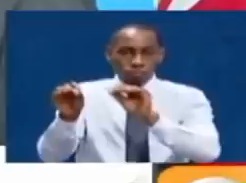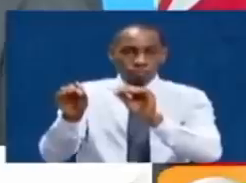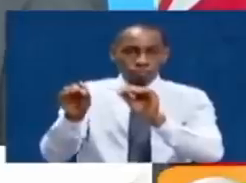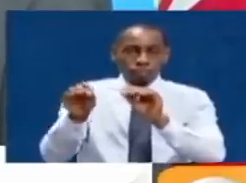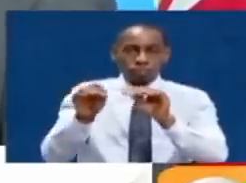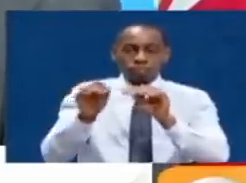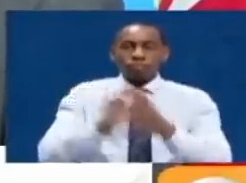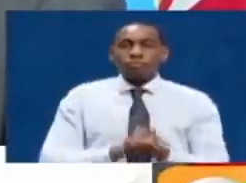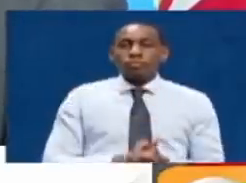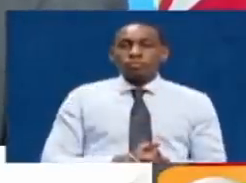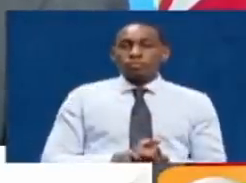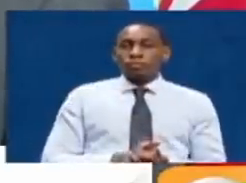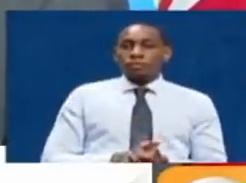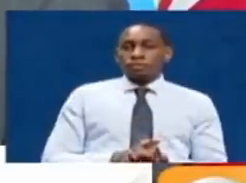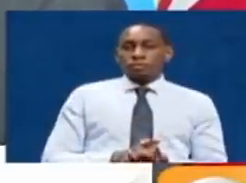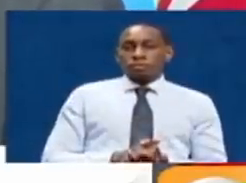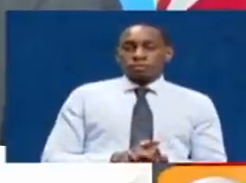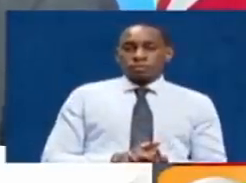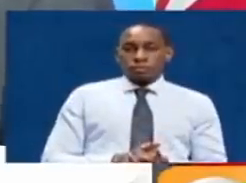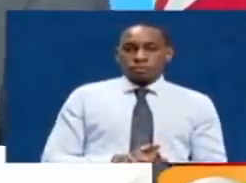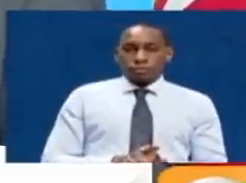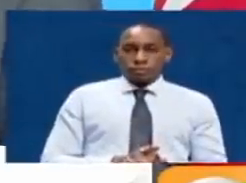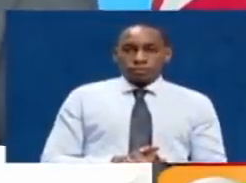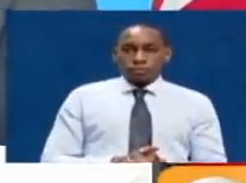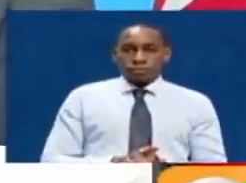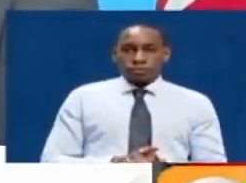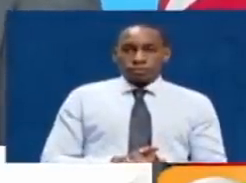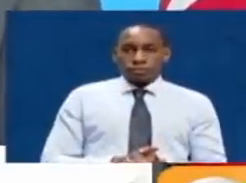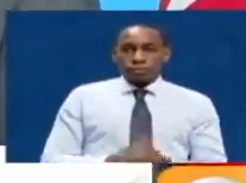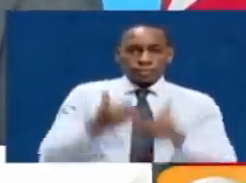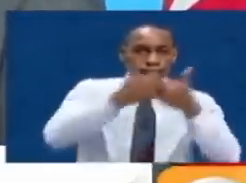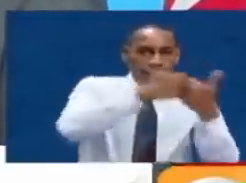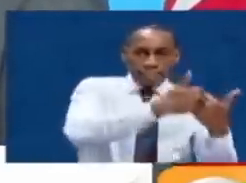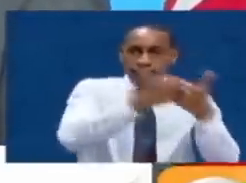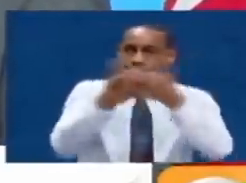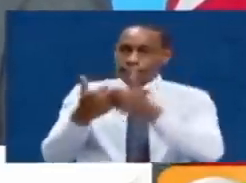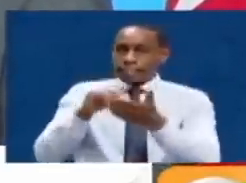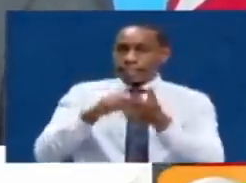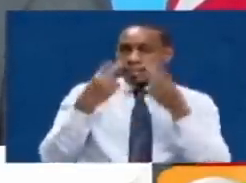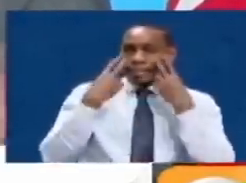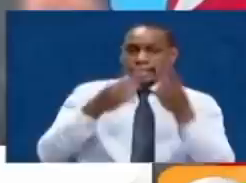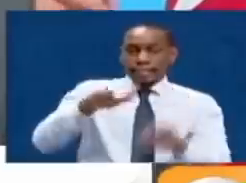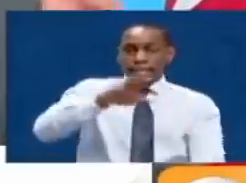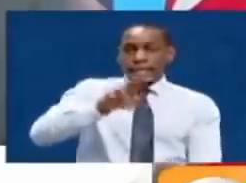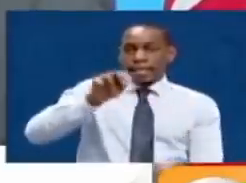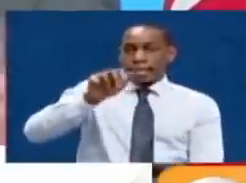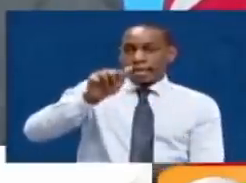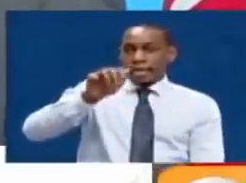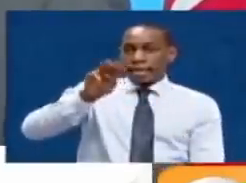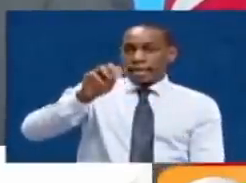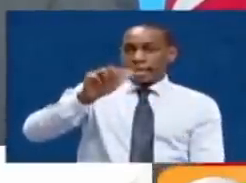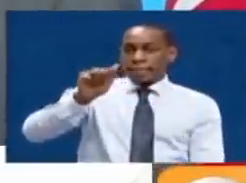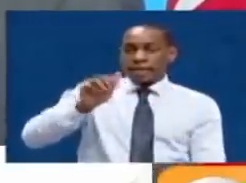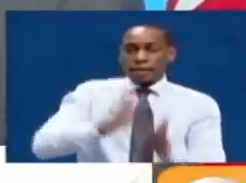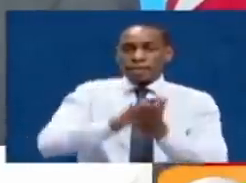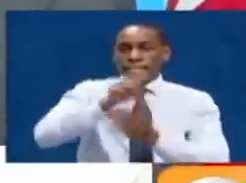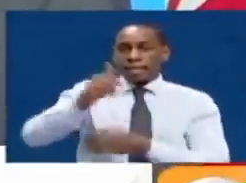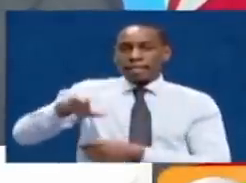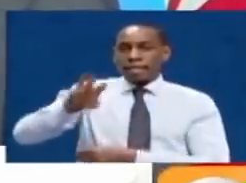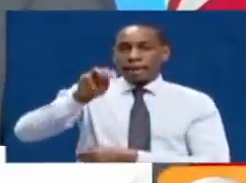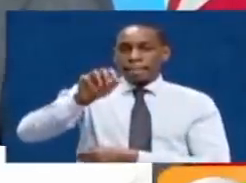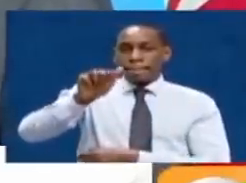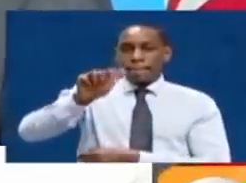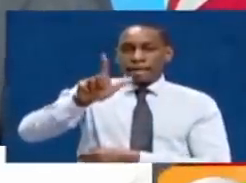truck drivers are crossing the borders. And so the challenges that we have seen in Namanga borders, others like Malaba